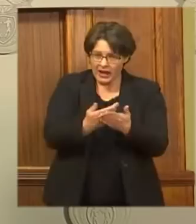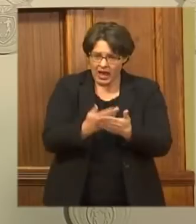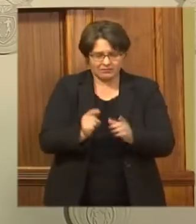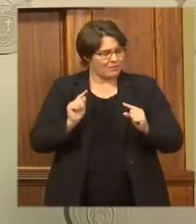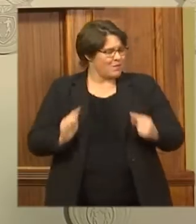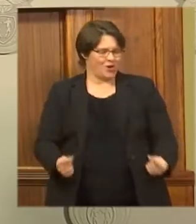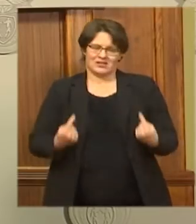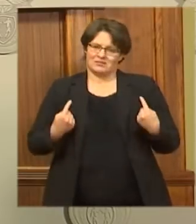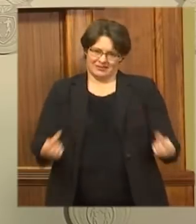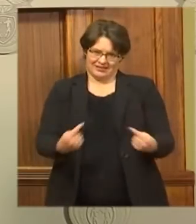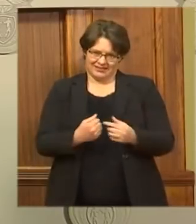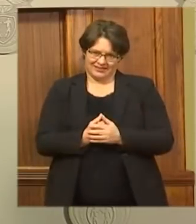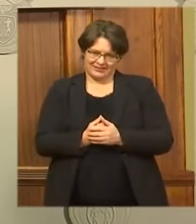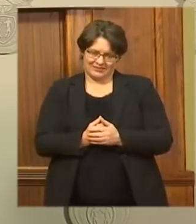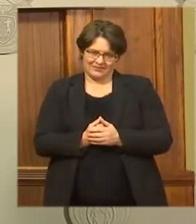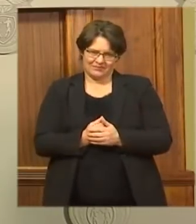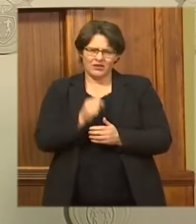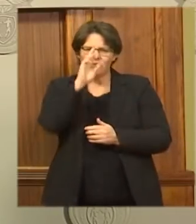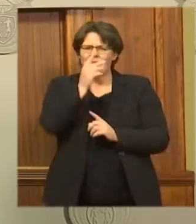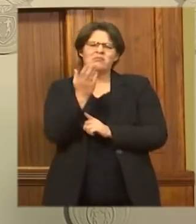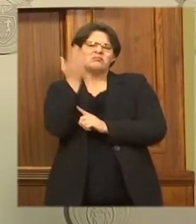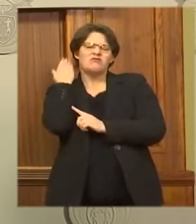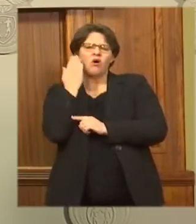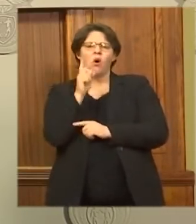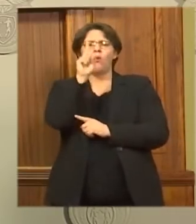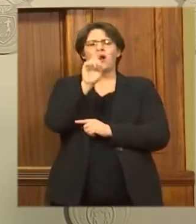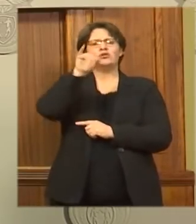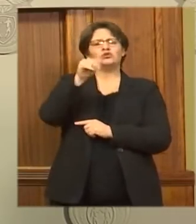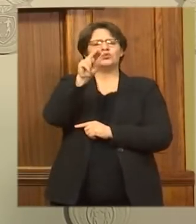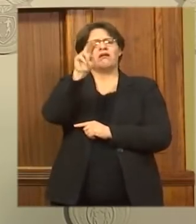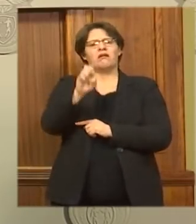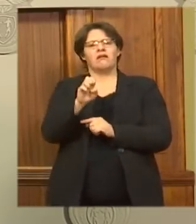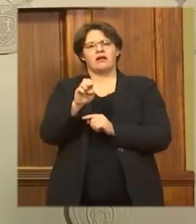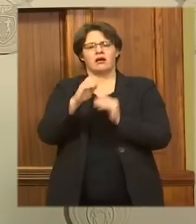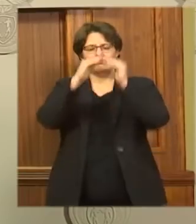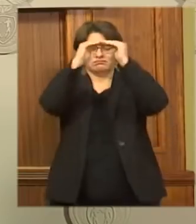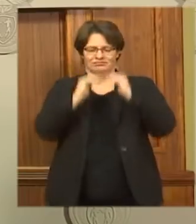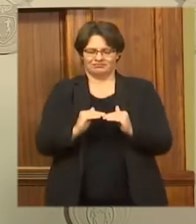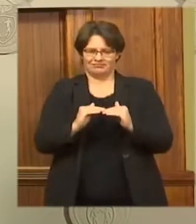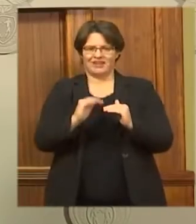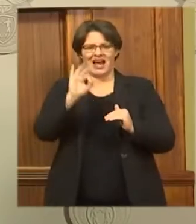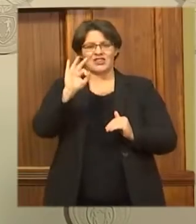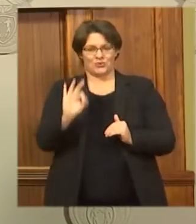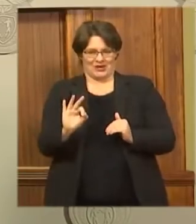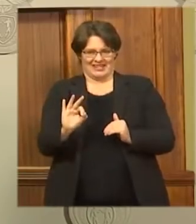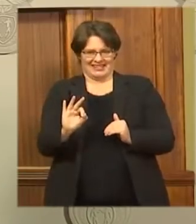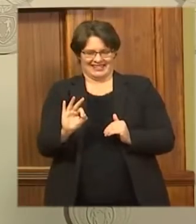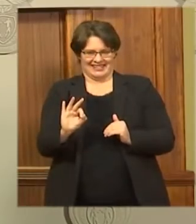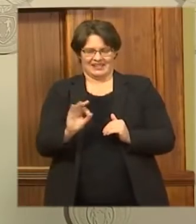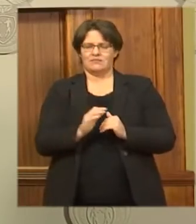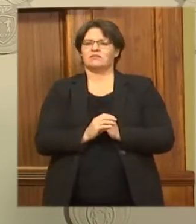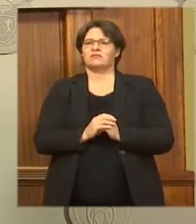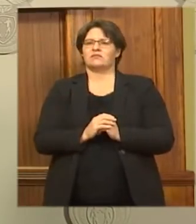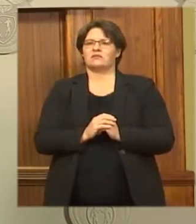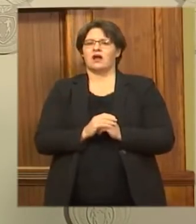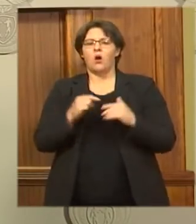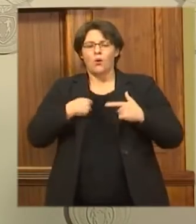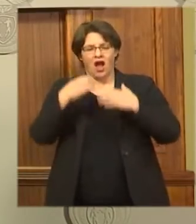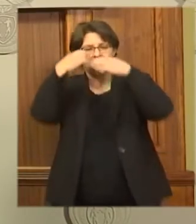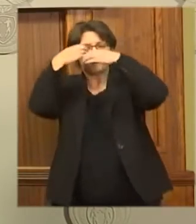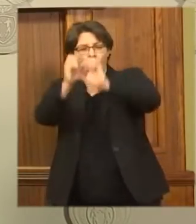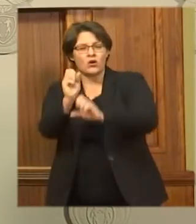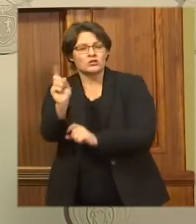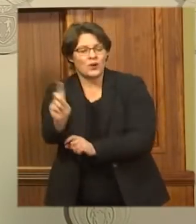With a move to alert level 3 from the 1st of June, our prevention response is now largely